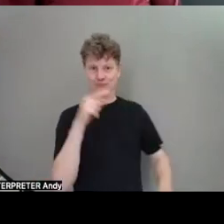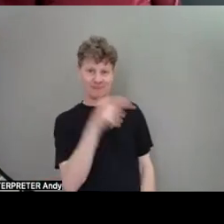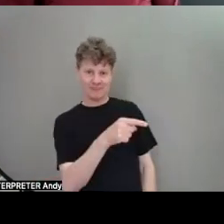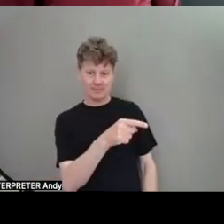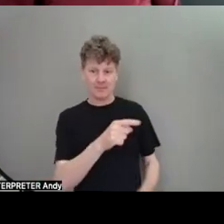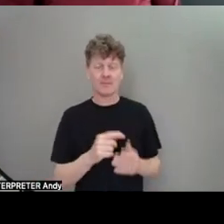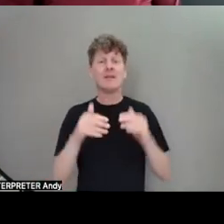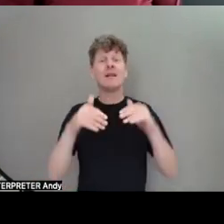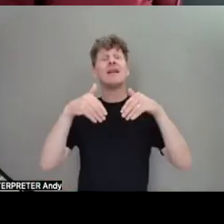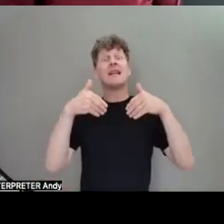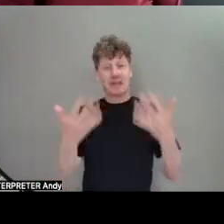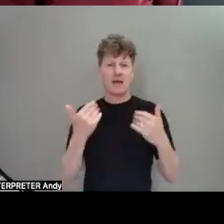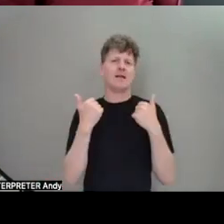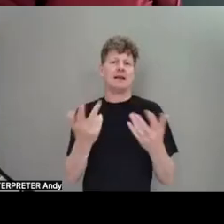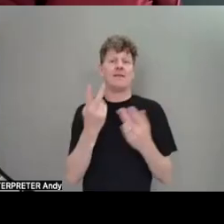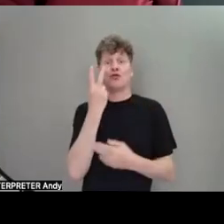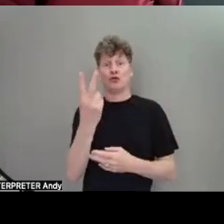two sets of analyses.